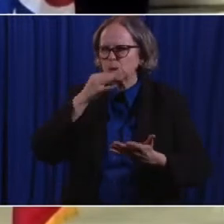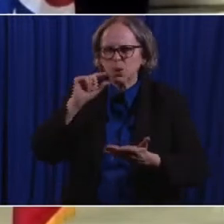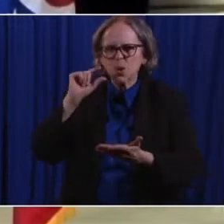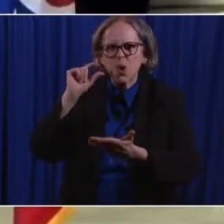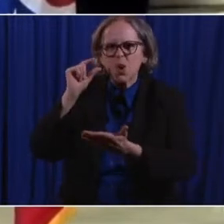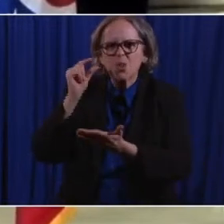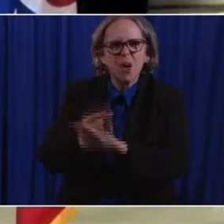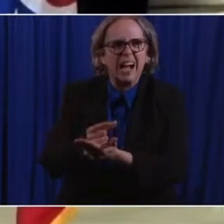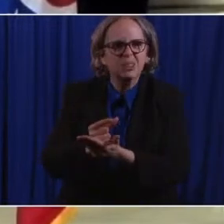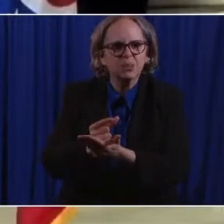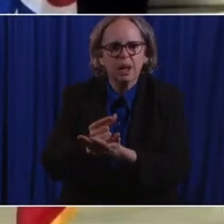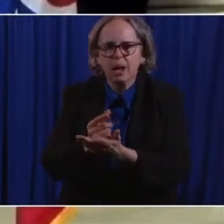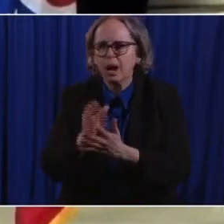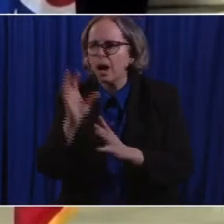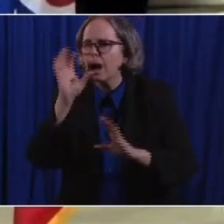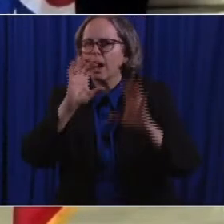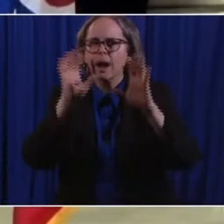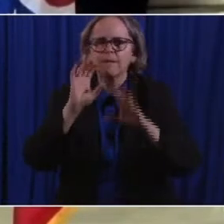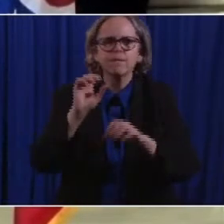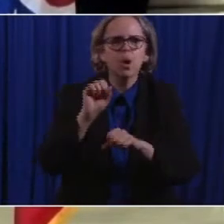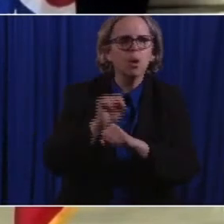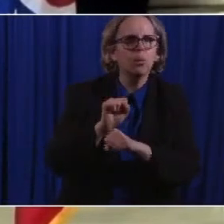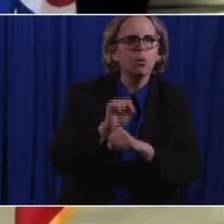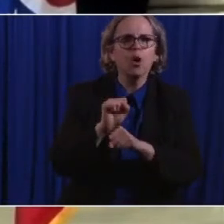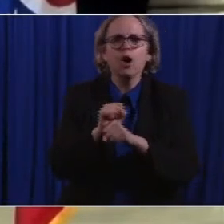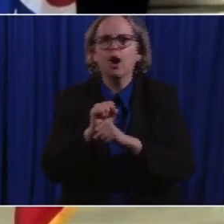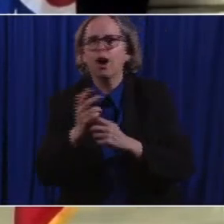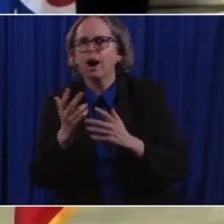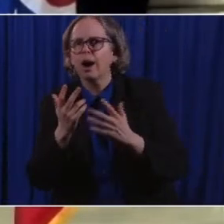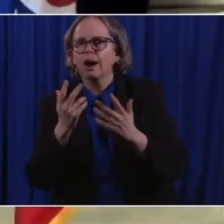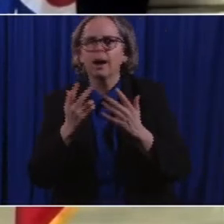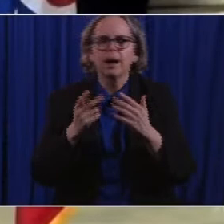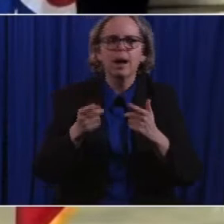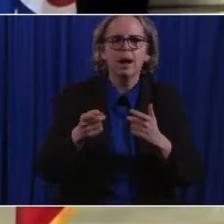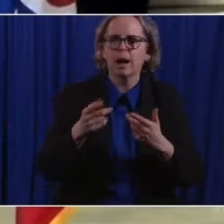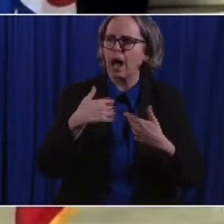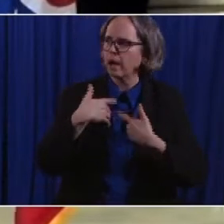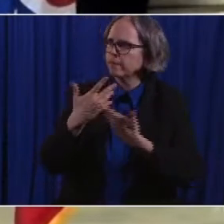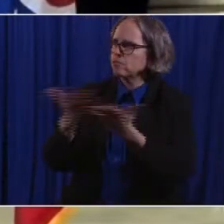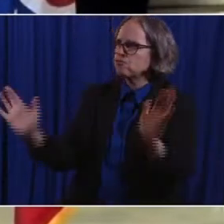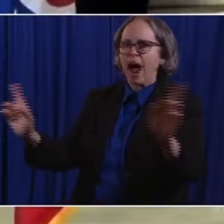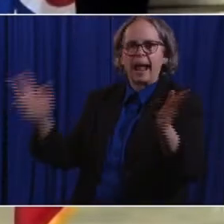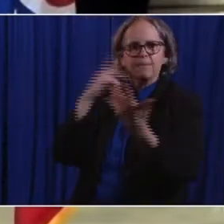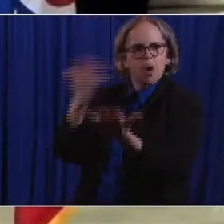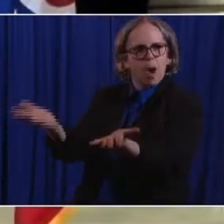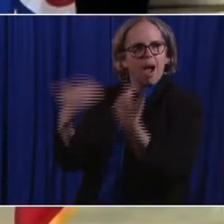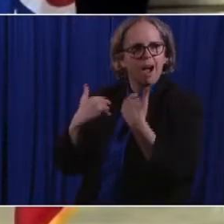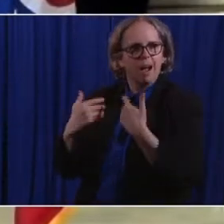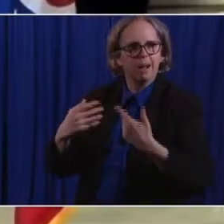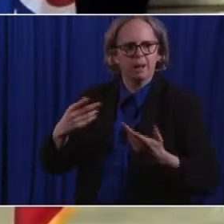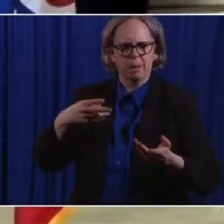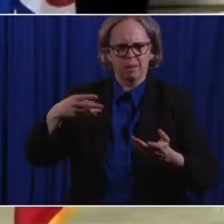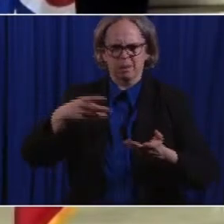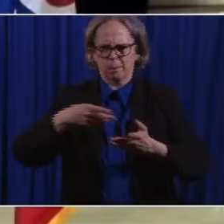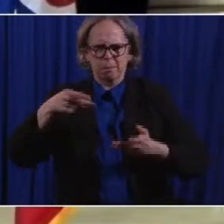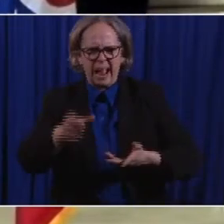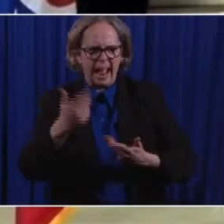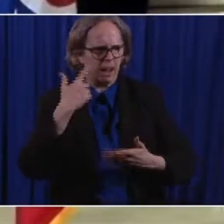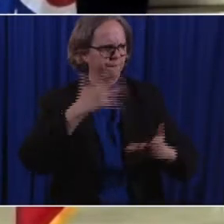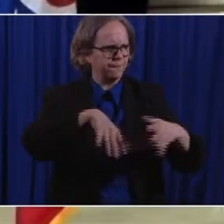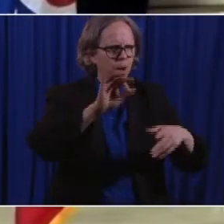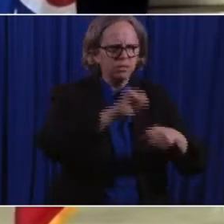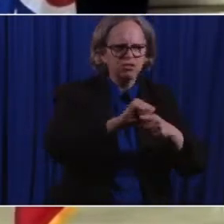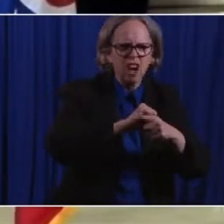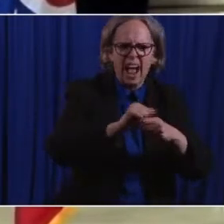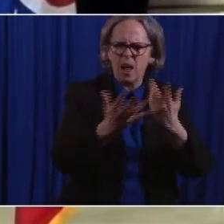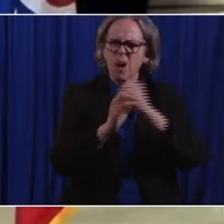want them to know about the jobs that are available, what many of those jobs pay, and how they can get trained to get those jobs. So